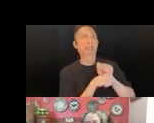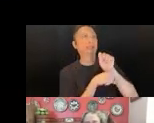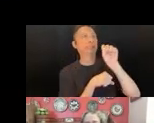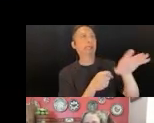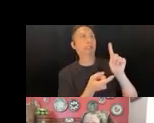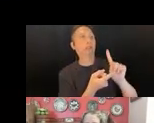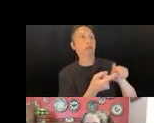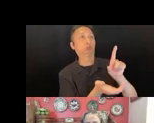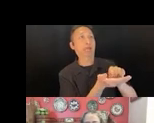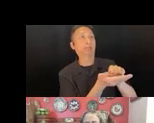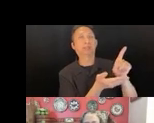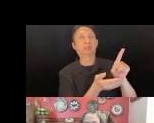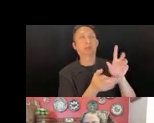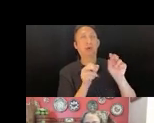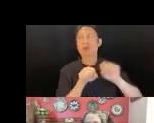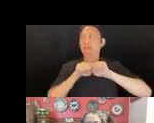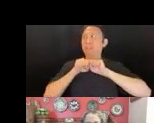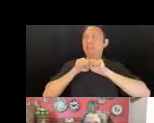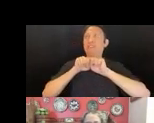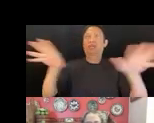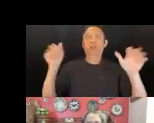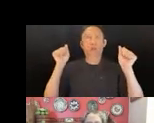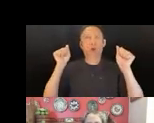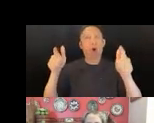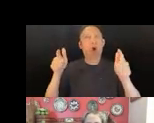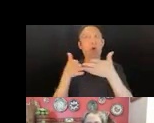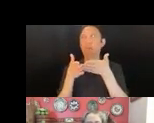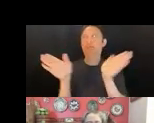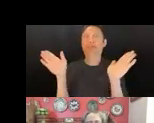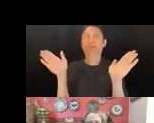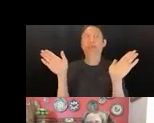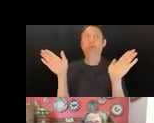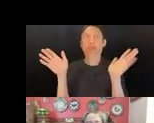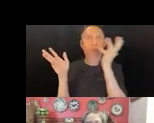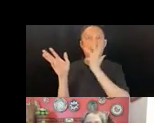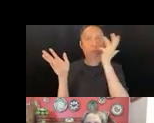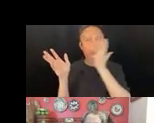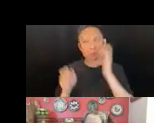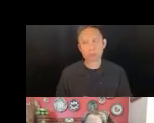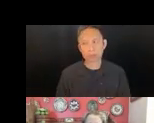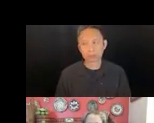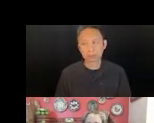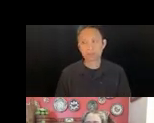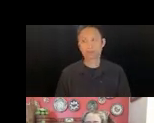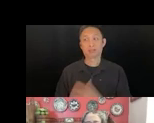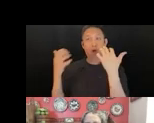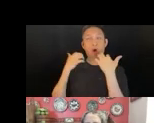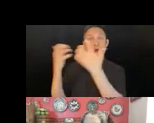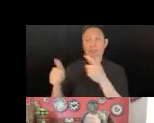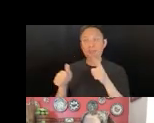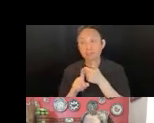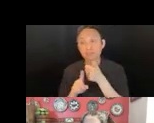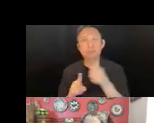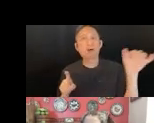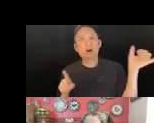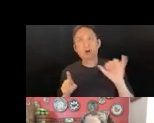it's on the gallery going apps and the handouts and so on. We have a case where the audience is also